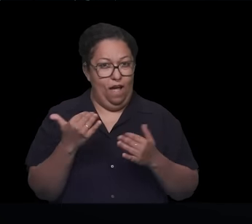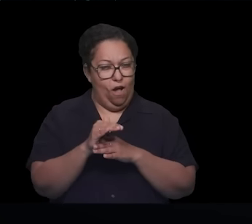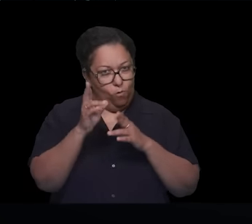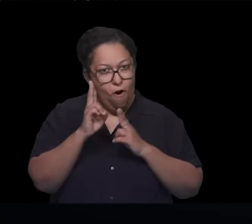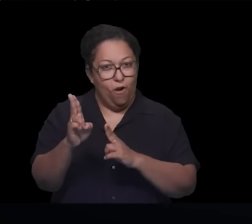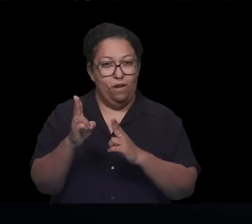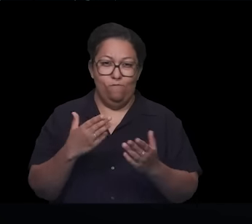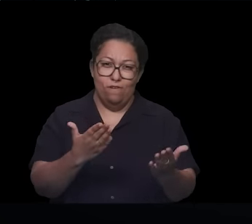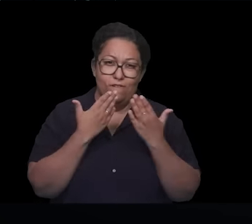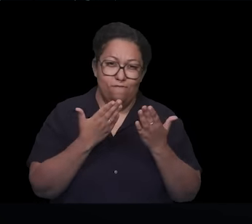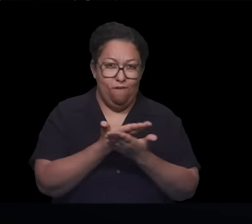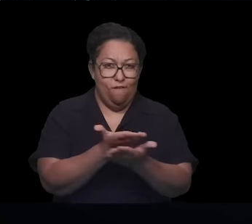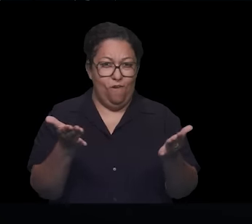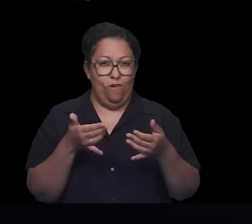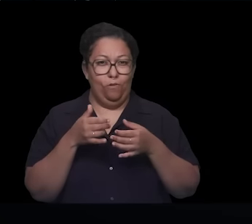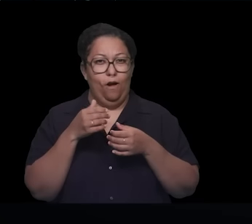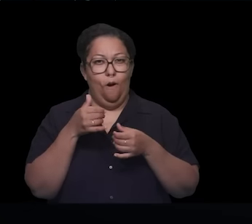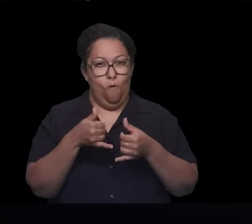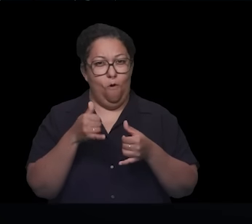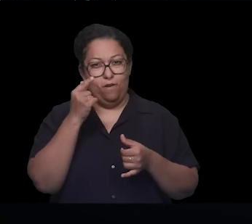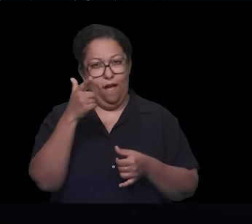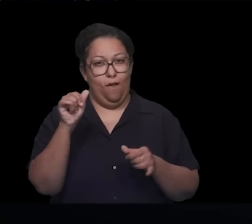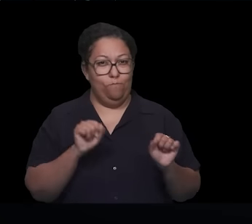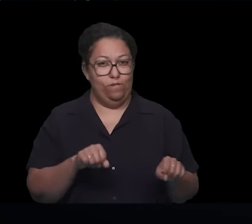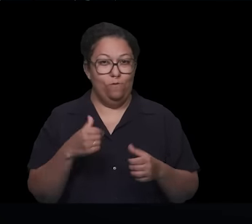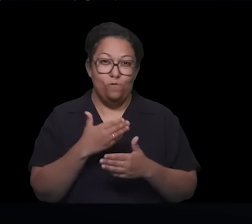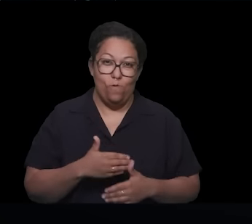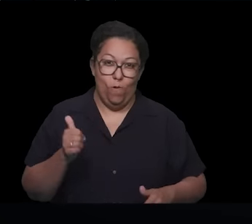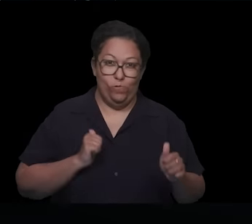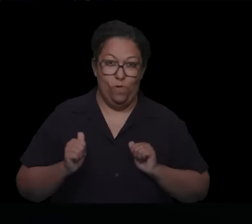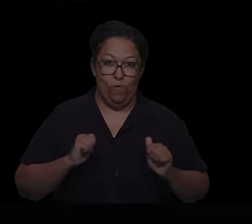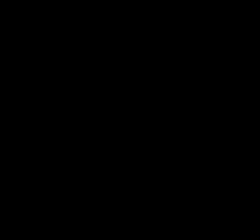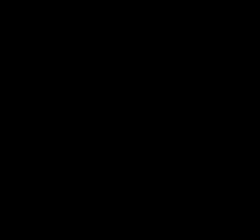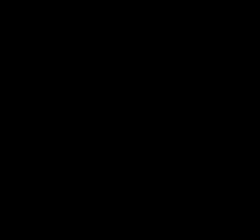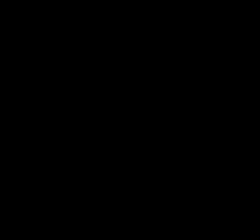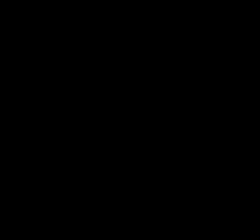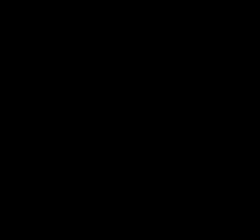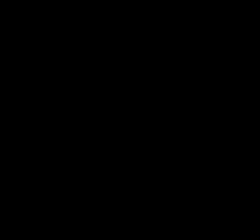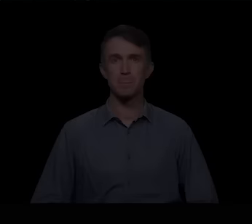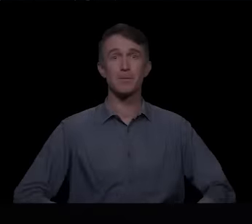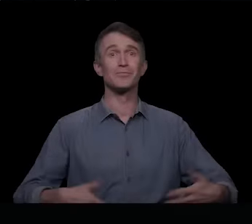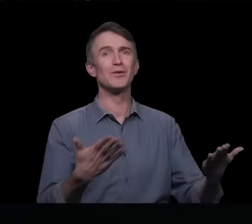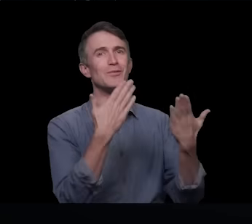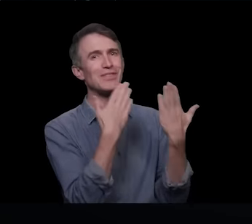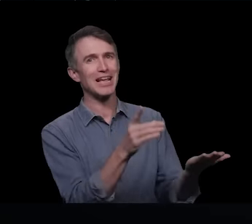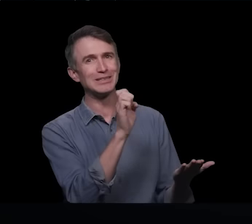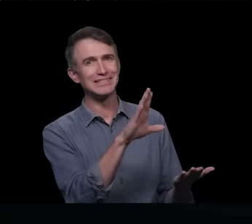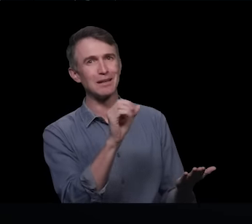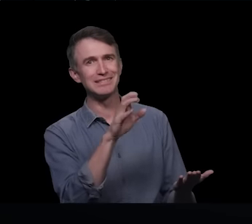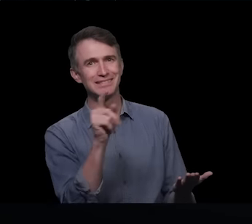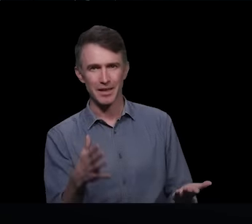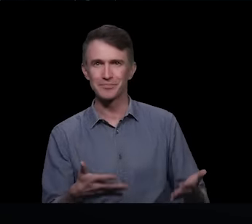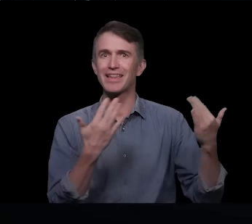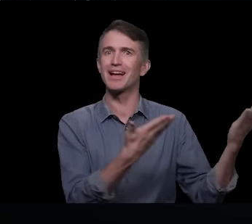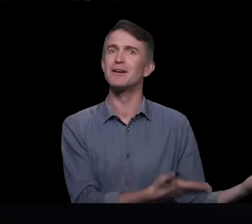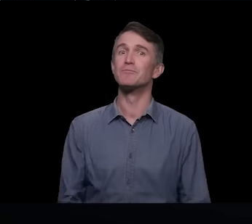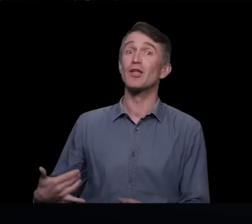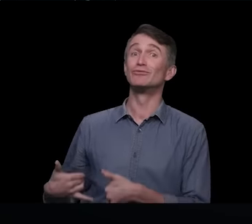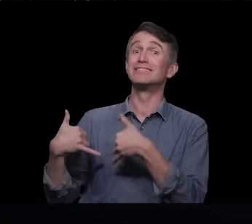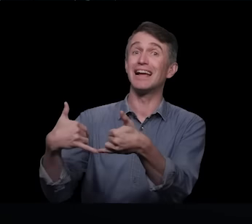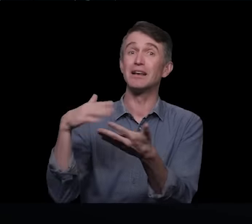honoring tonight. We thank everyone who made this awards gala possible. Enjoy the show. Thank you, Deb and Scott.